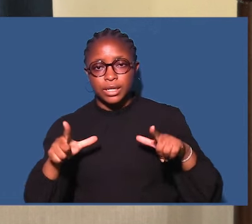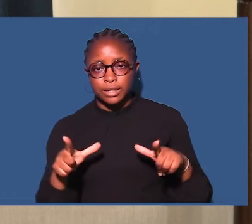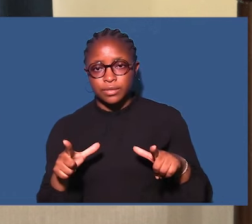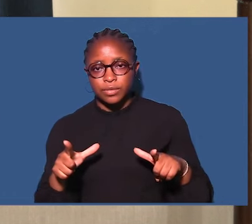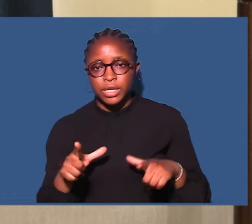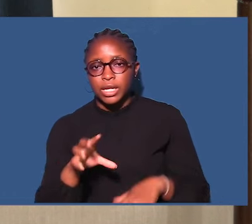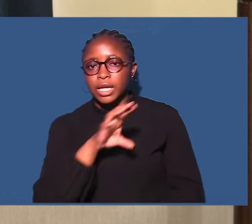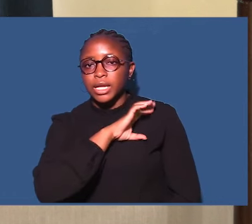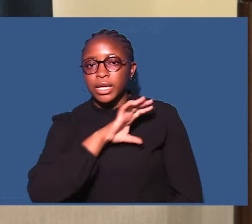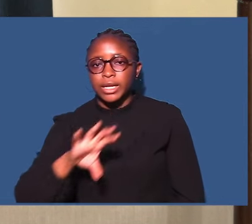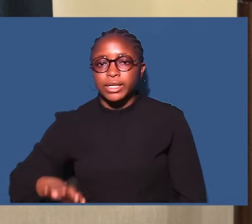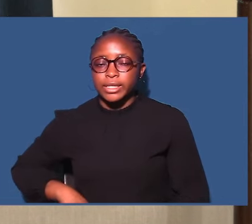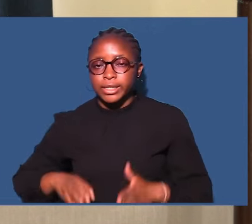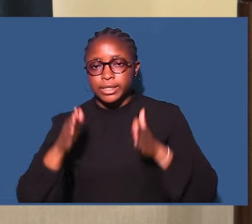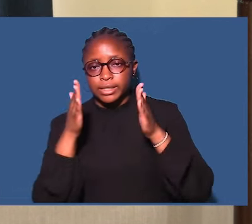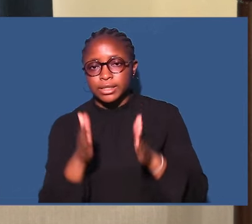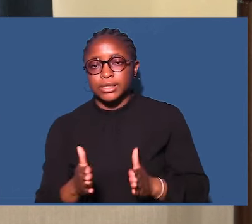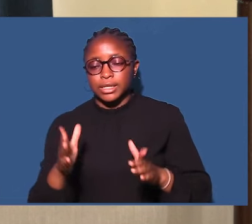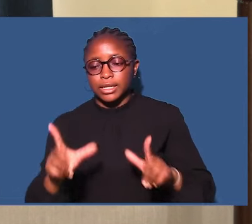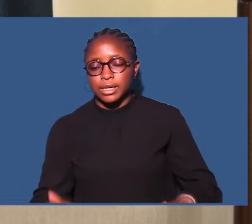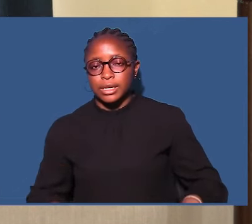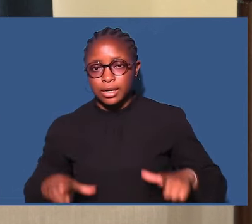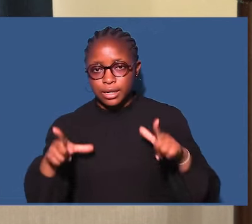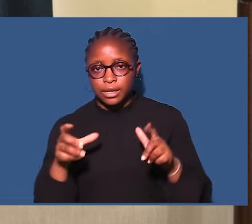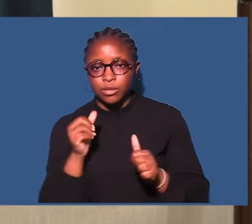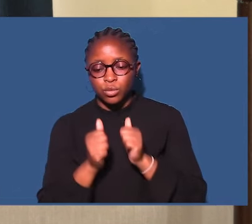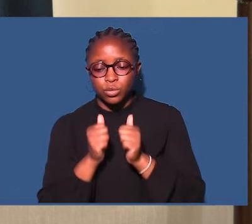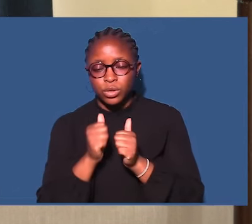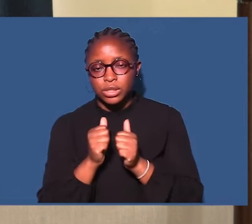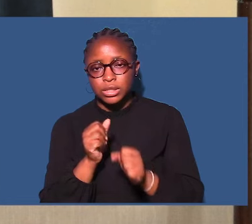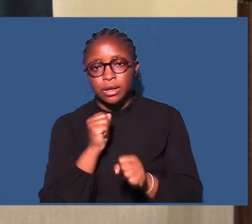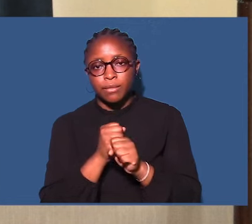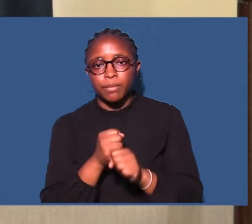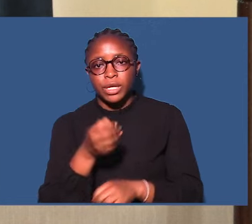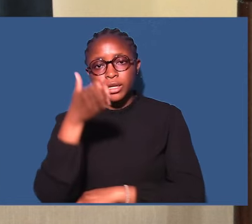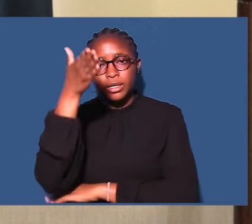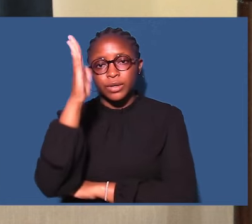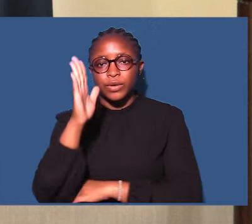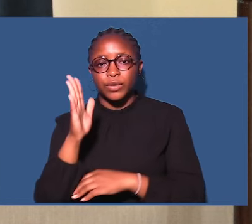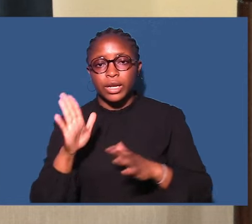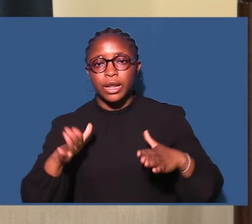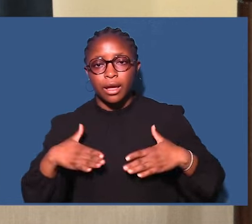our Christian life that is pleasing to God.